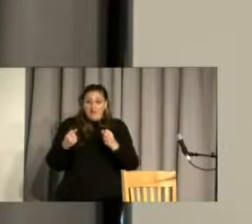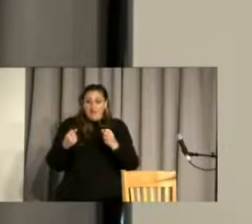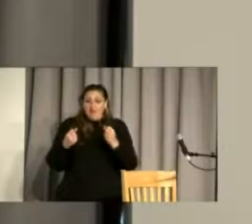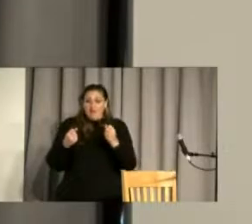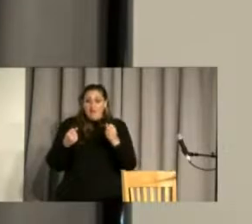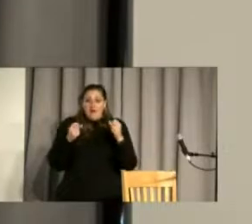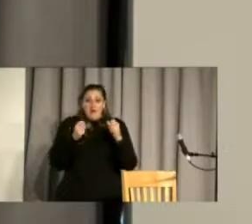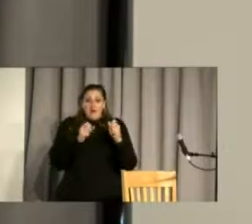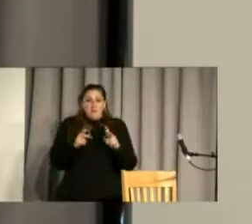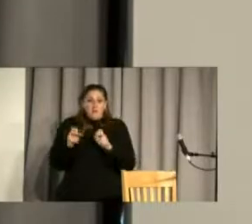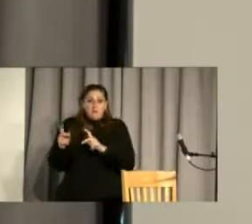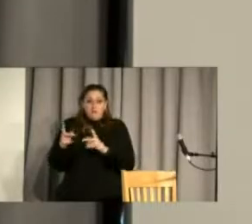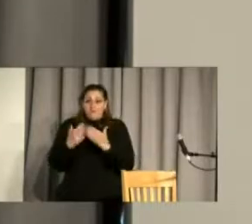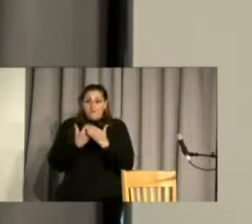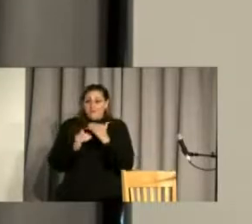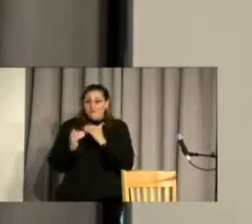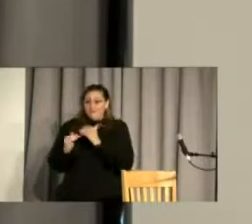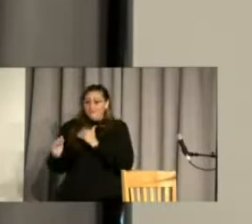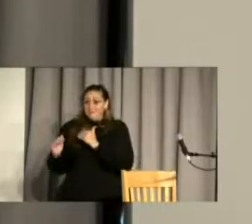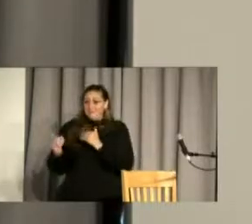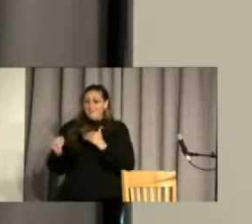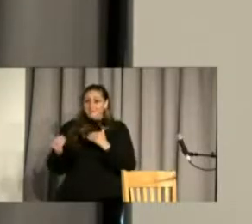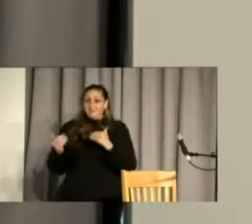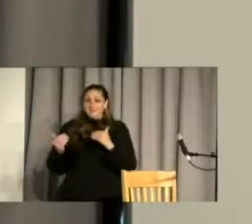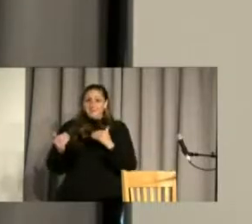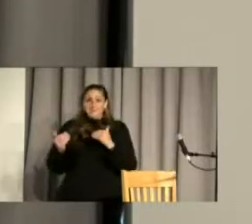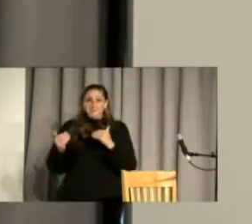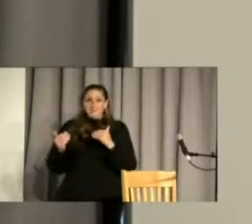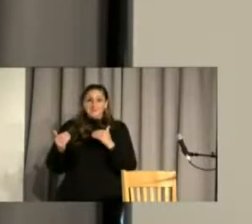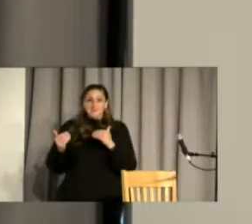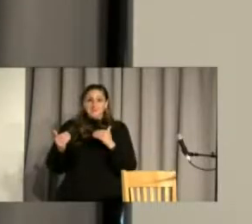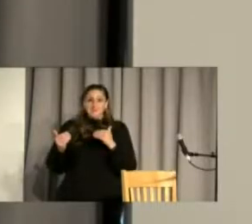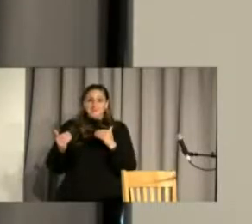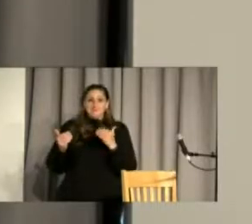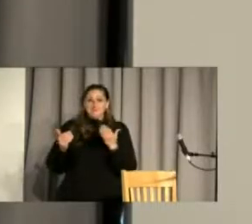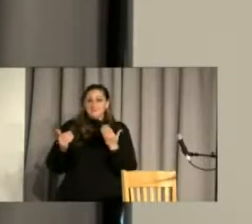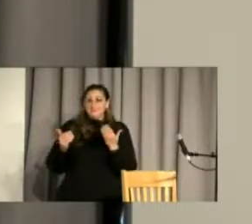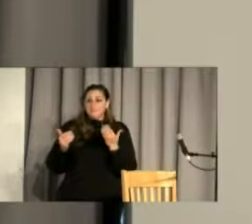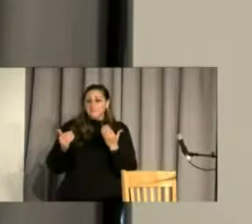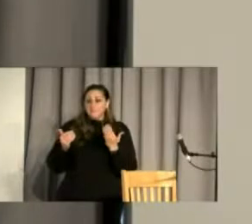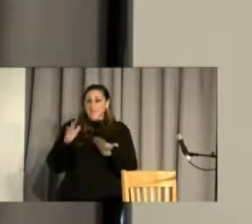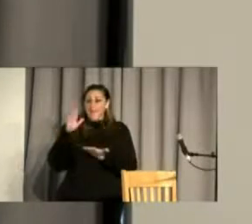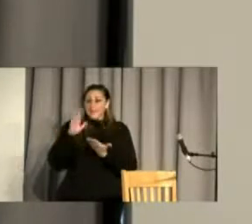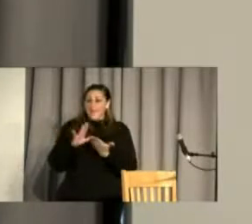opportunities for reproduction and lessened life expectancy.